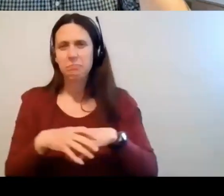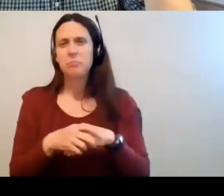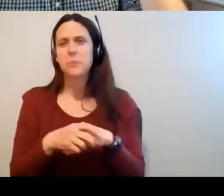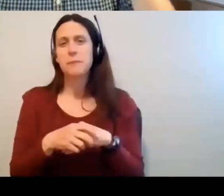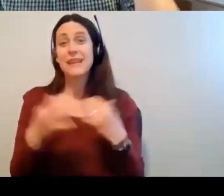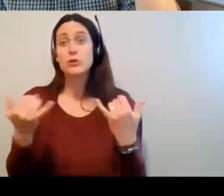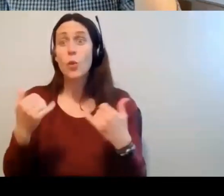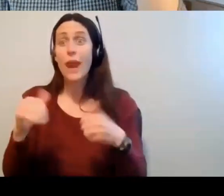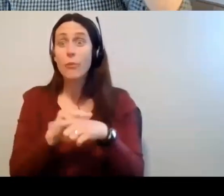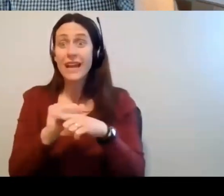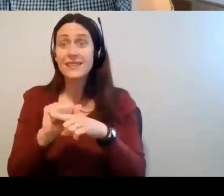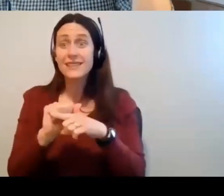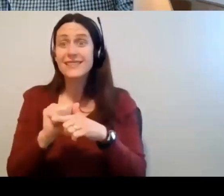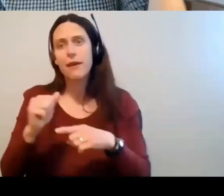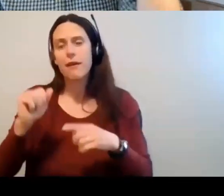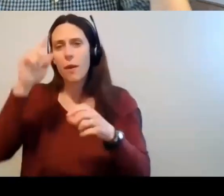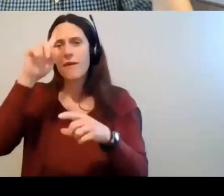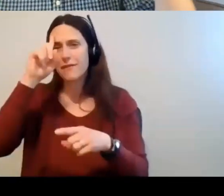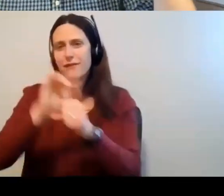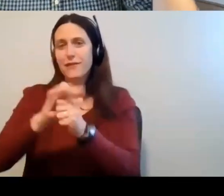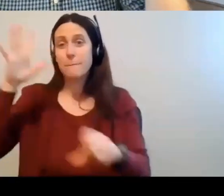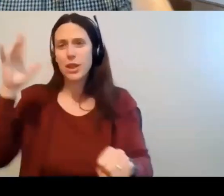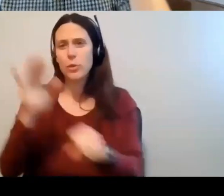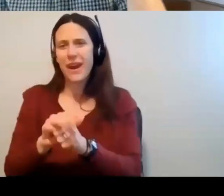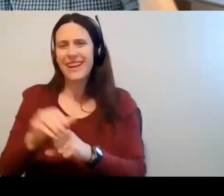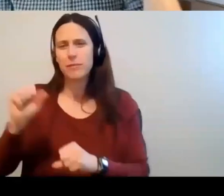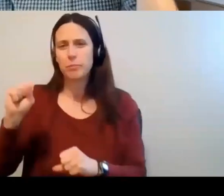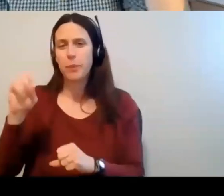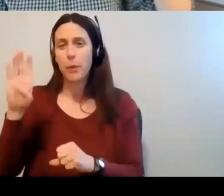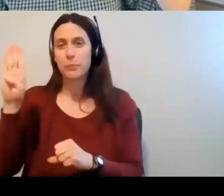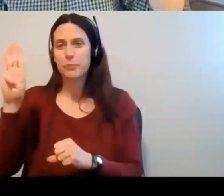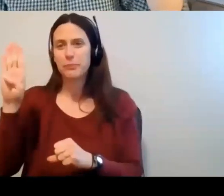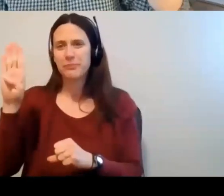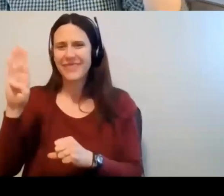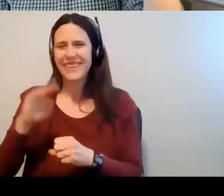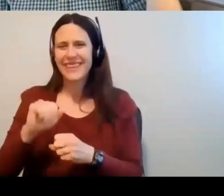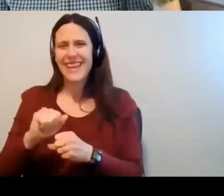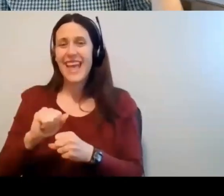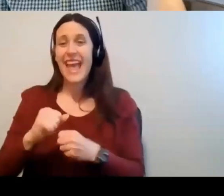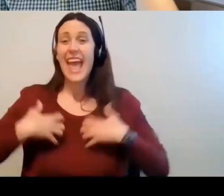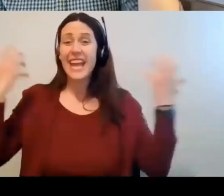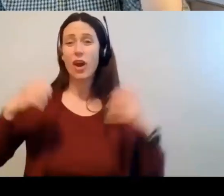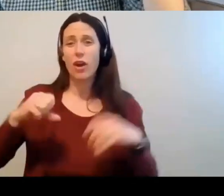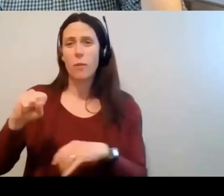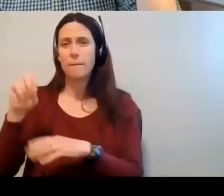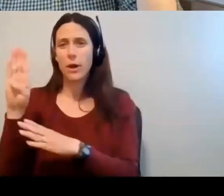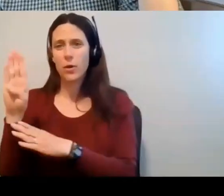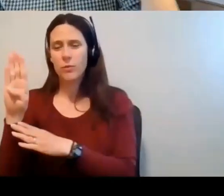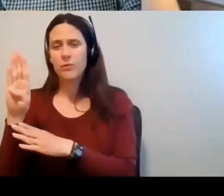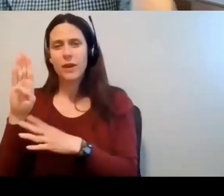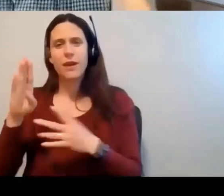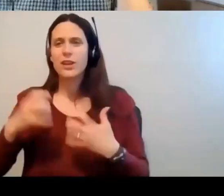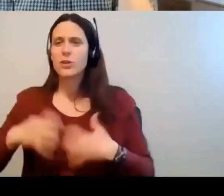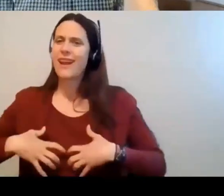everybody to practice. Flip your lid. Name a tough emotion and flip your lid. Anger. I'm